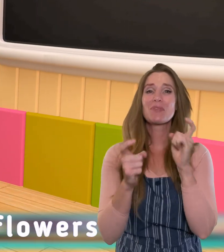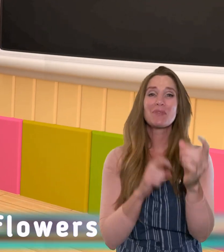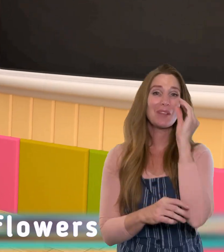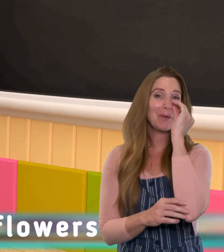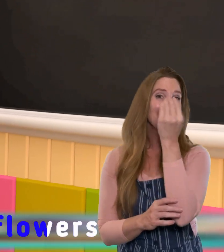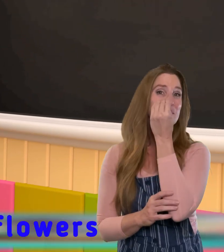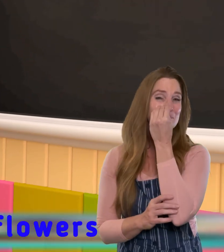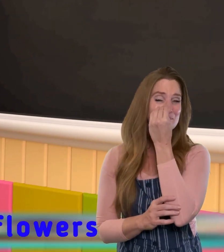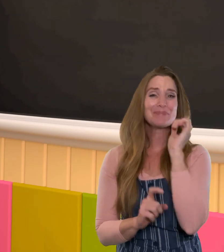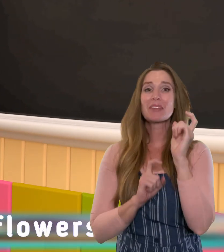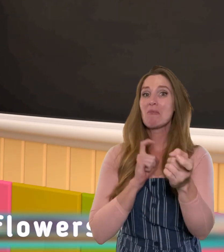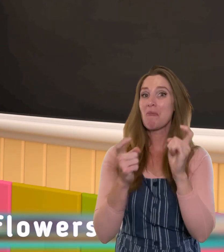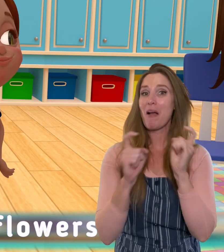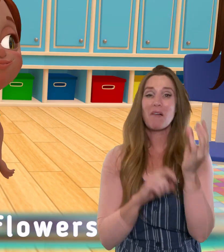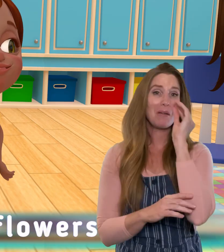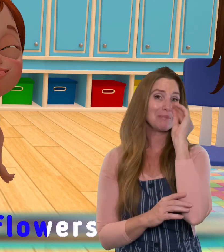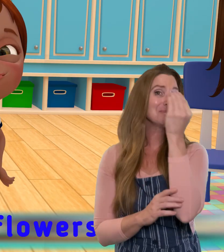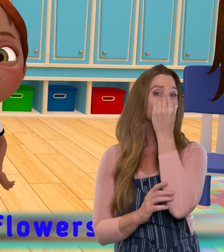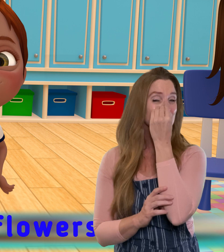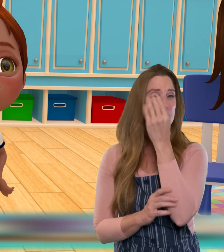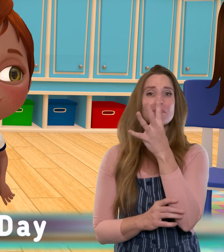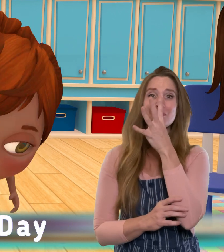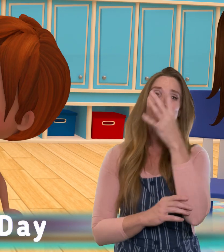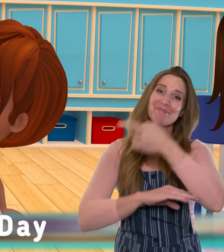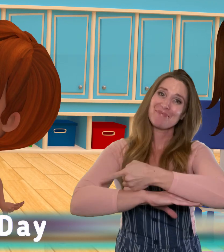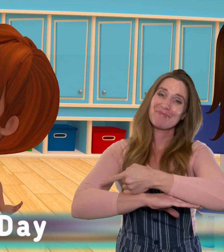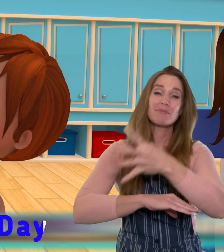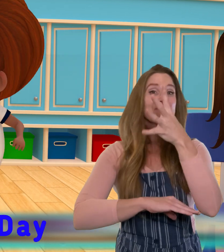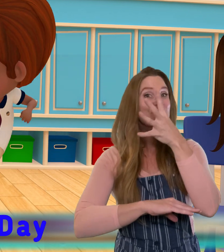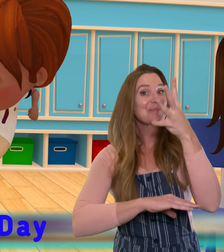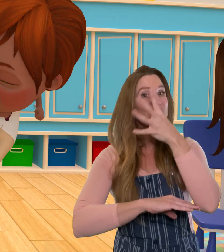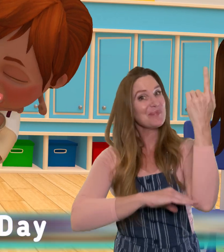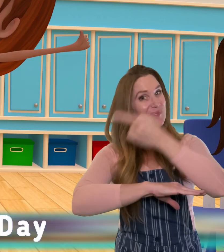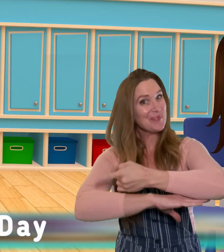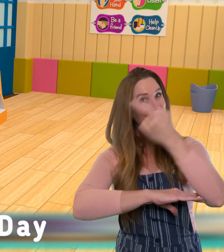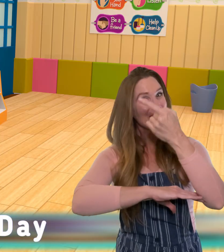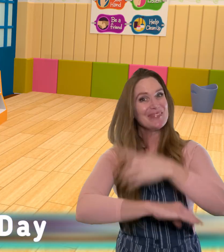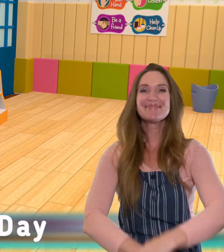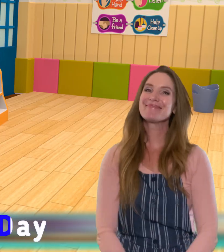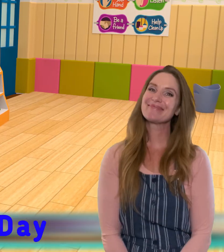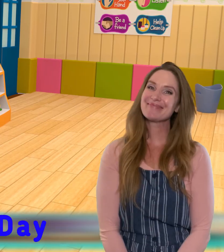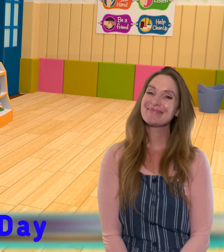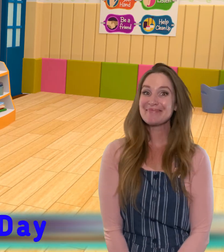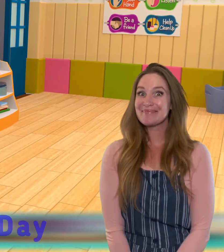her flowers, we will give her flowers. It's Mother's Day, it's Mother's Day.